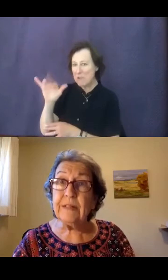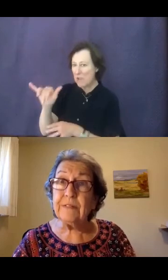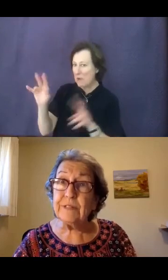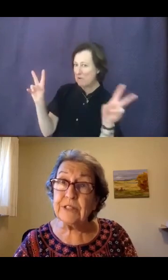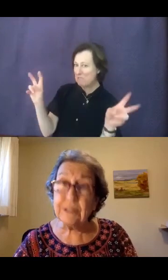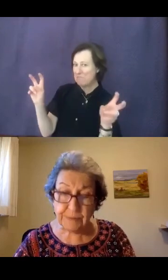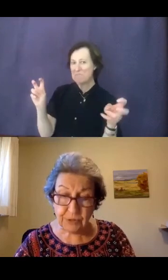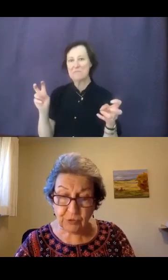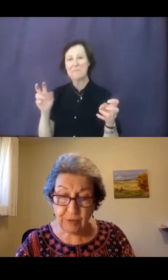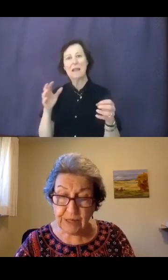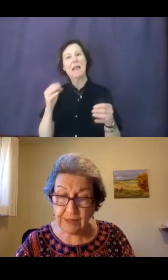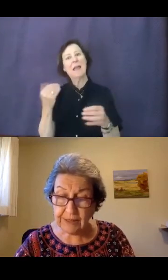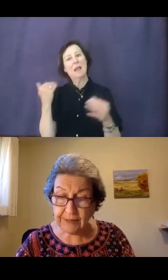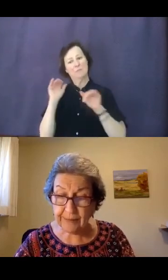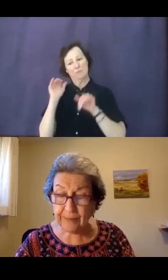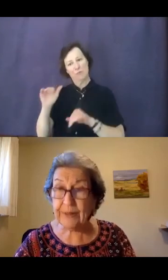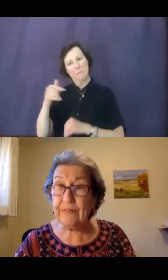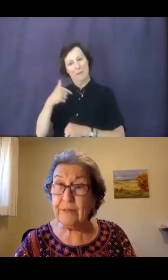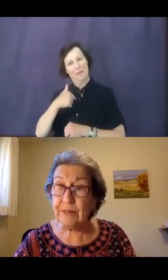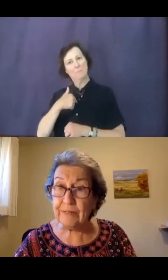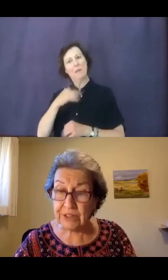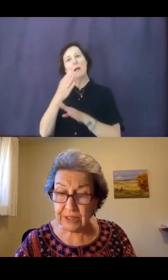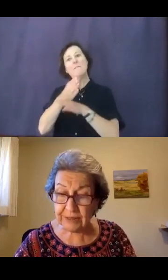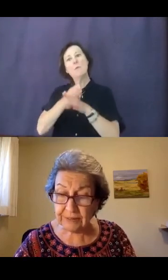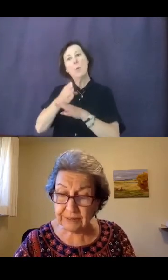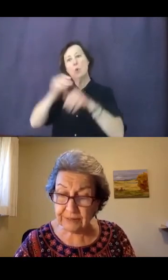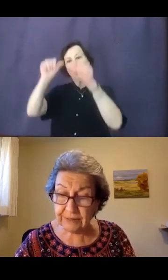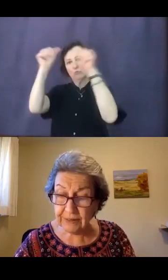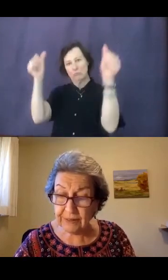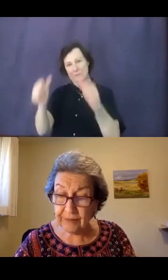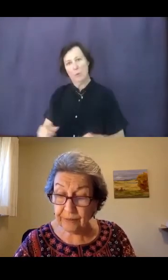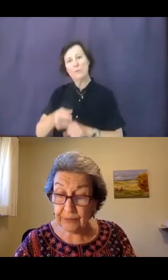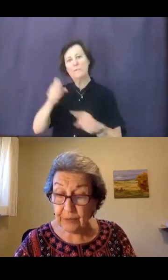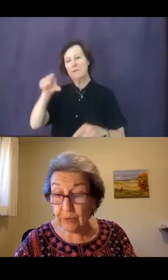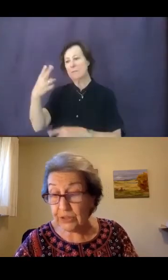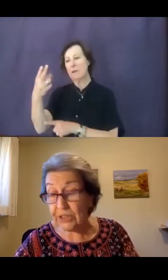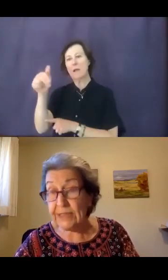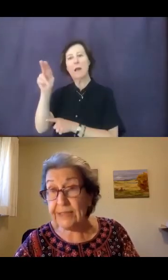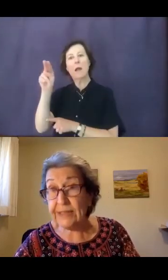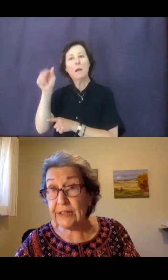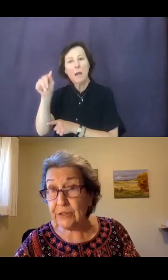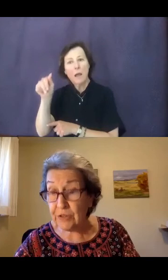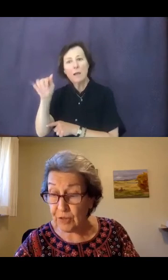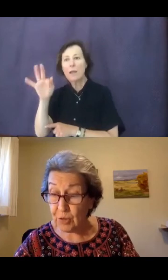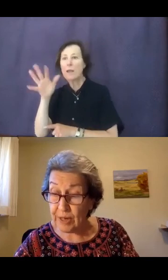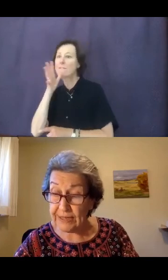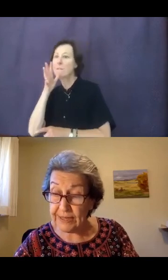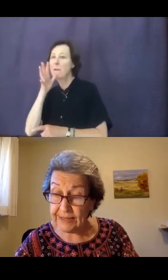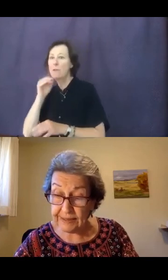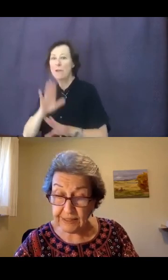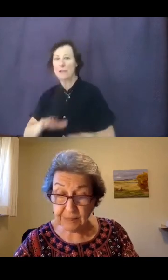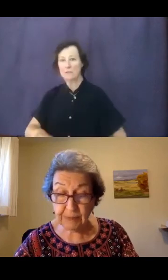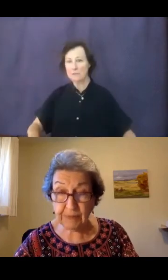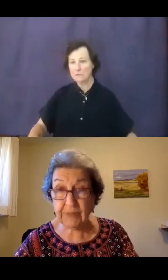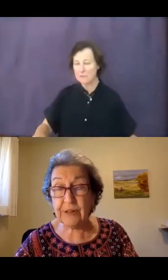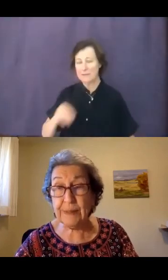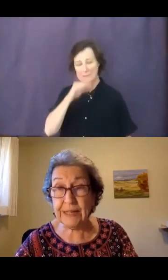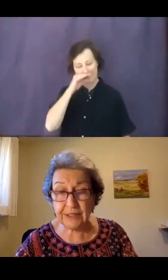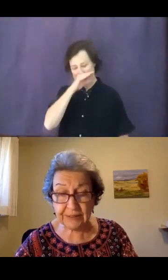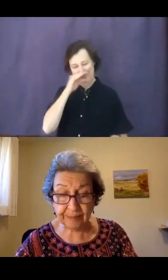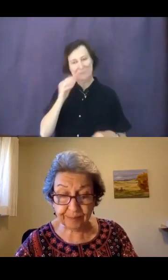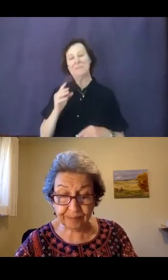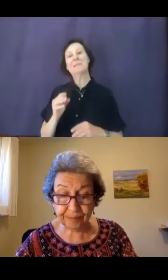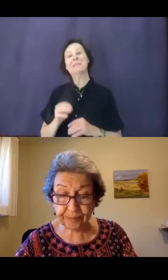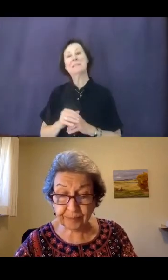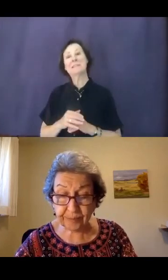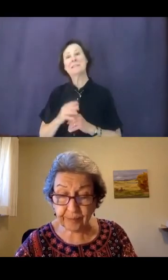me of wood sculptures from Ghana of a mother and child, or Chinese statues of Kuan Yin, the spirit of